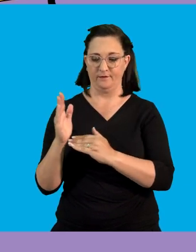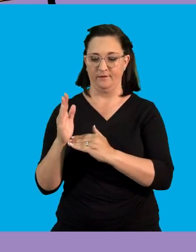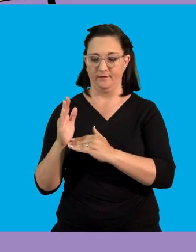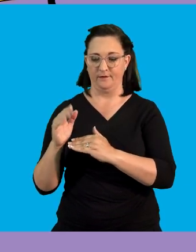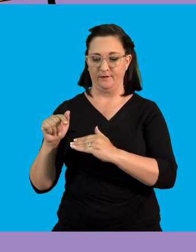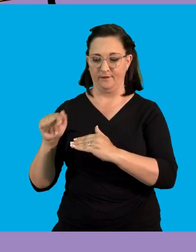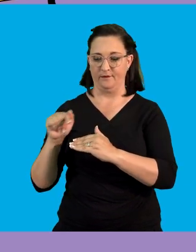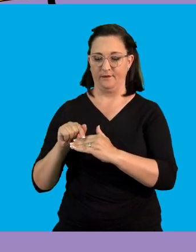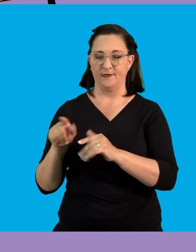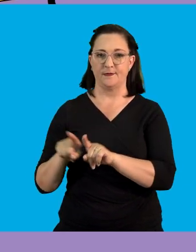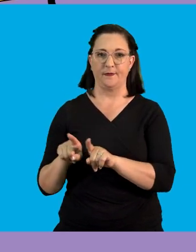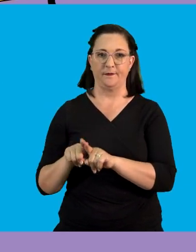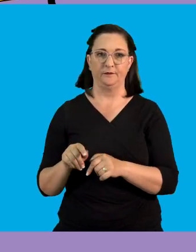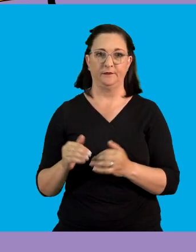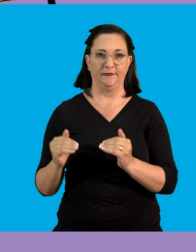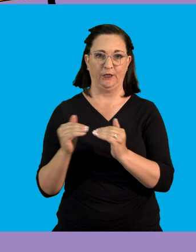are equal.